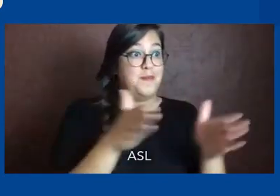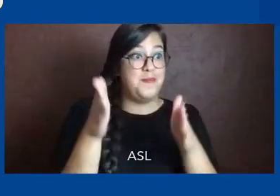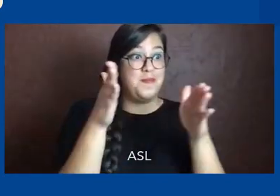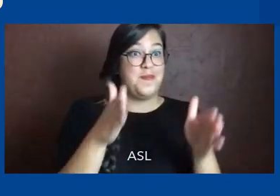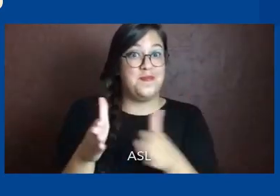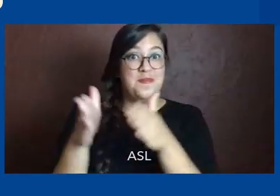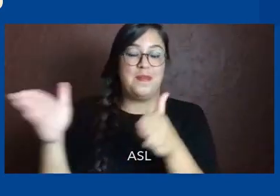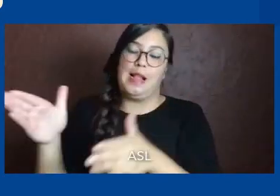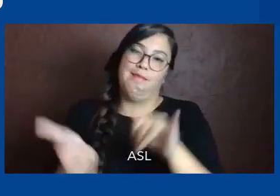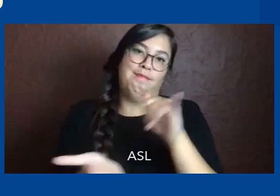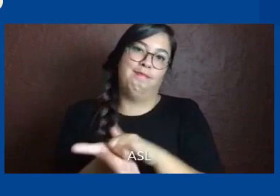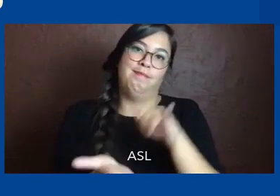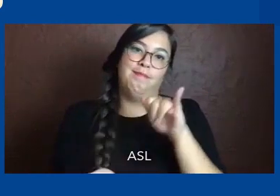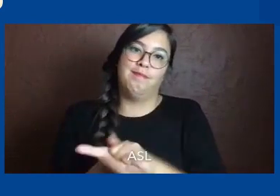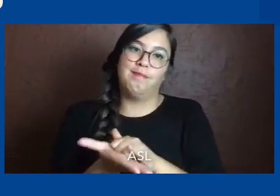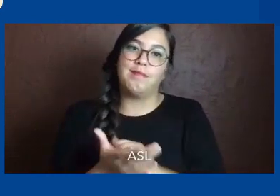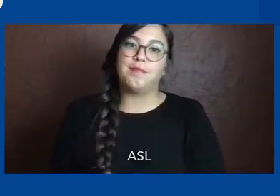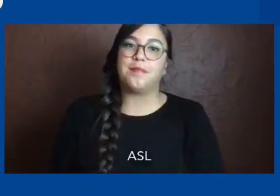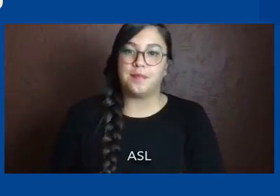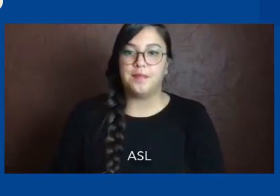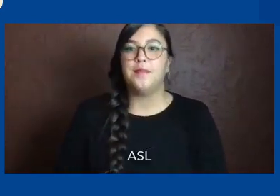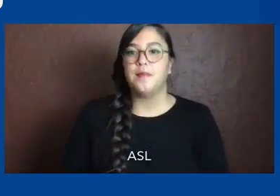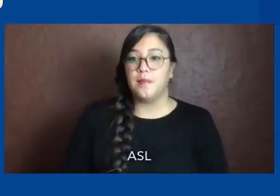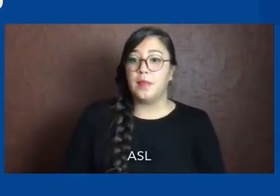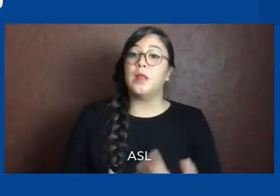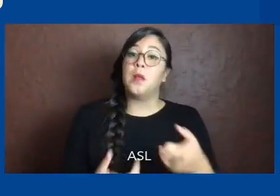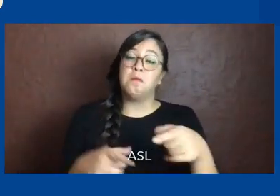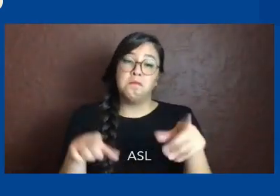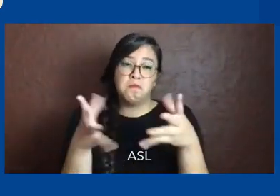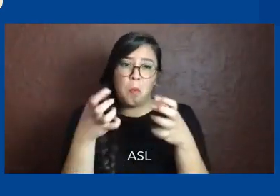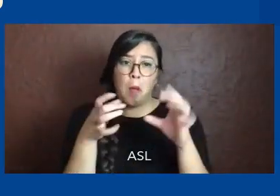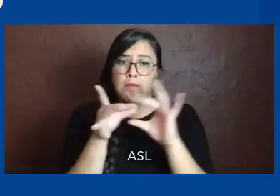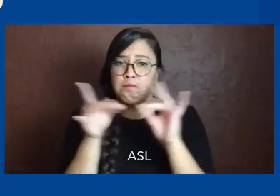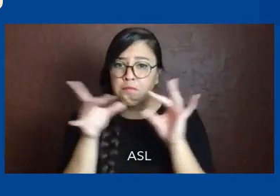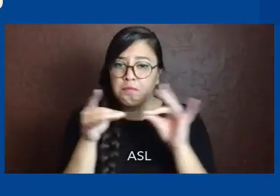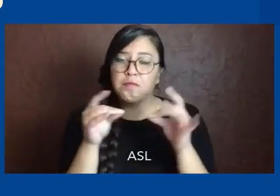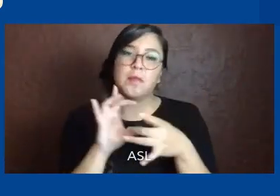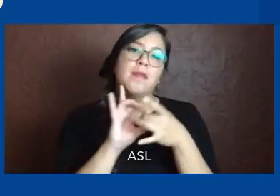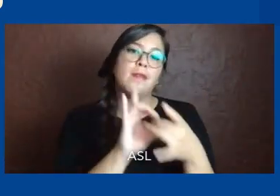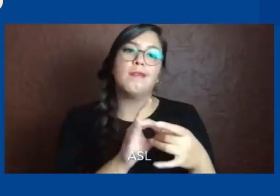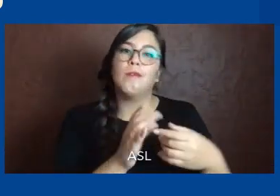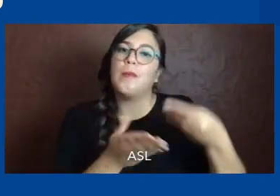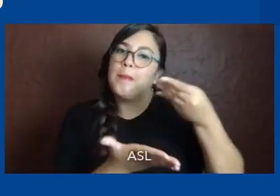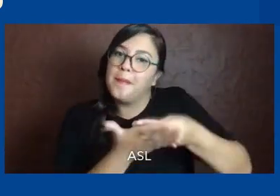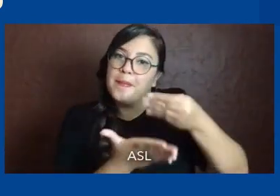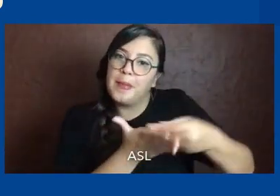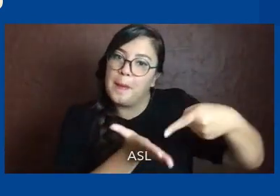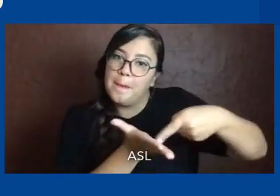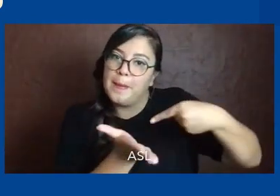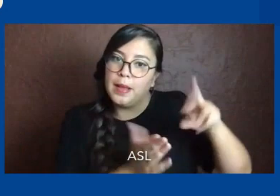And I think so, to pick up on your thing about the rate, and just in general what